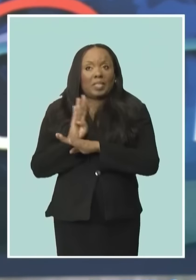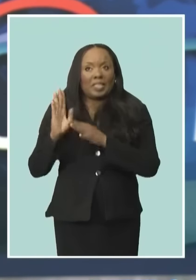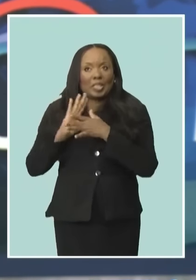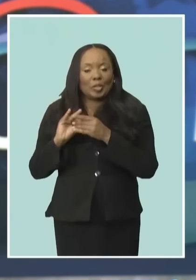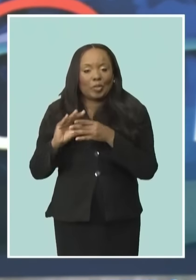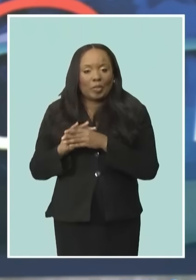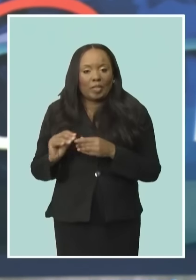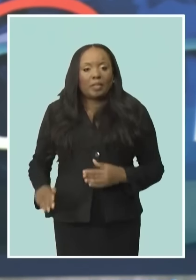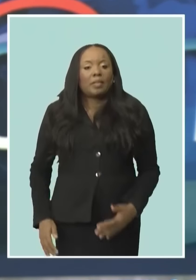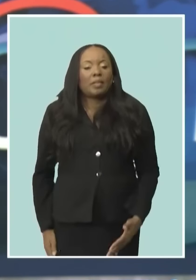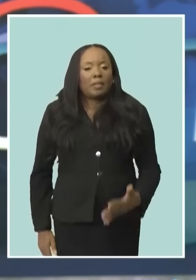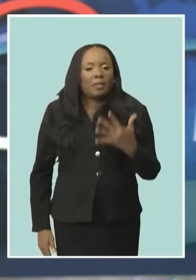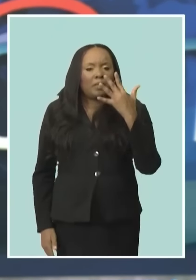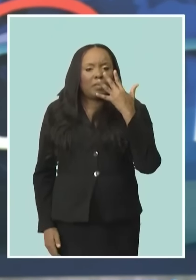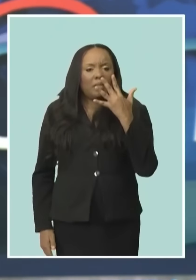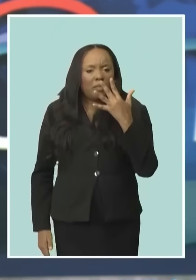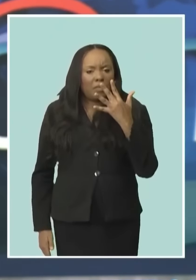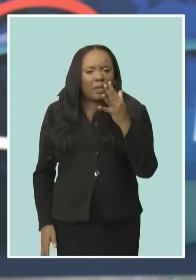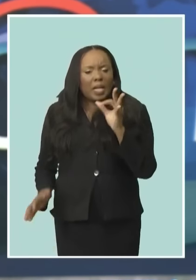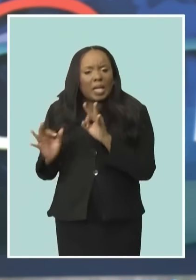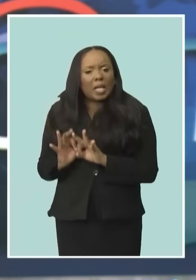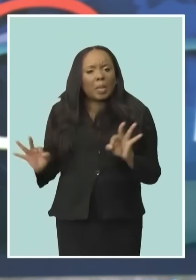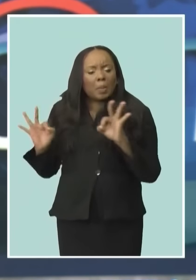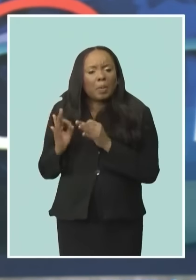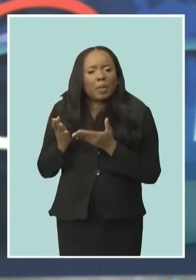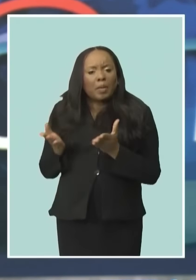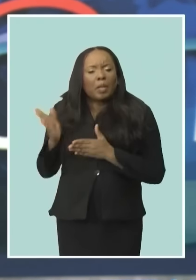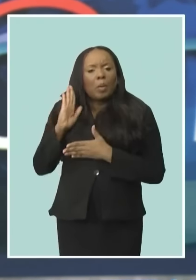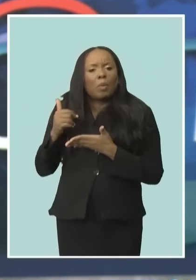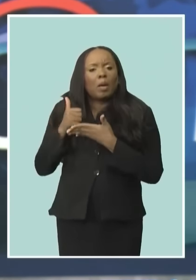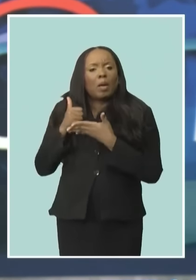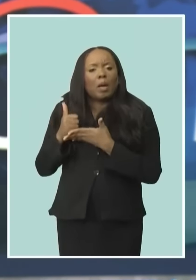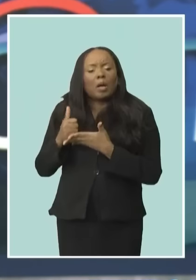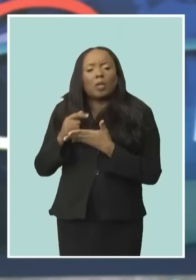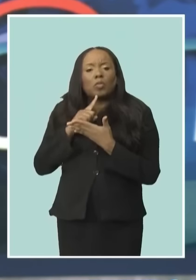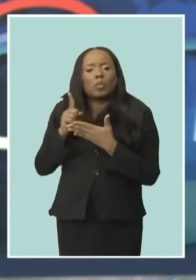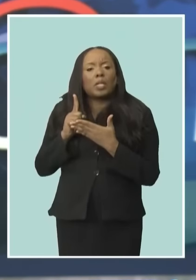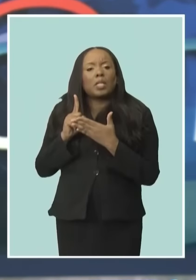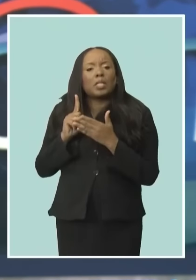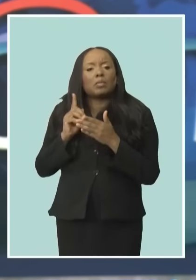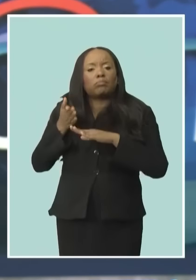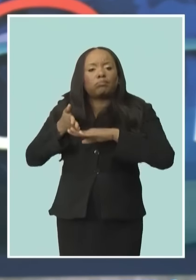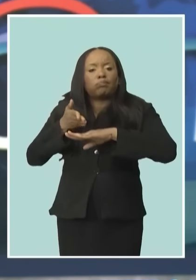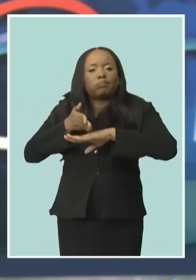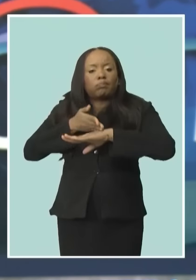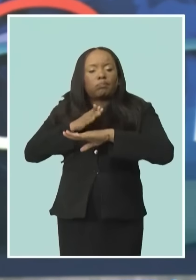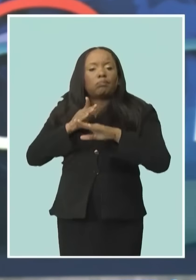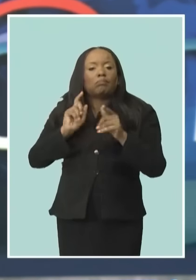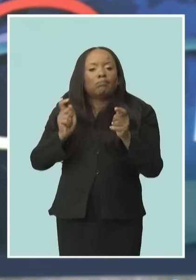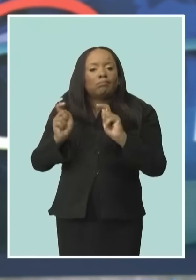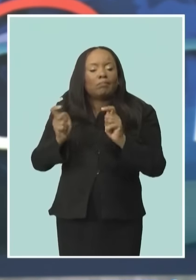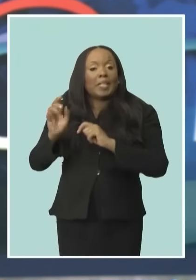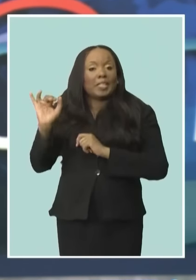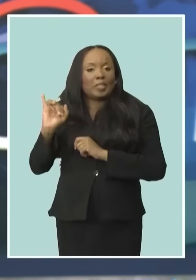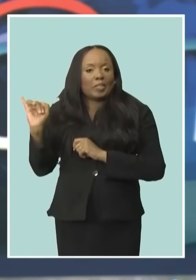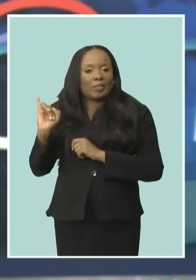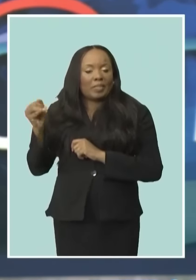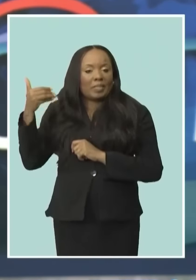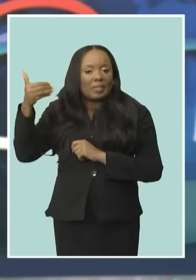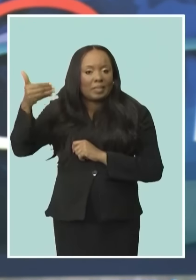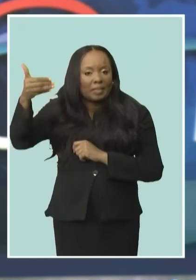that 5 pivotal areas will help shape the insurance industry in the coming years. The revelation from Vice President of Investment